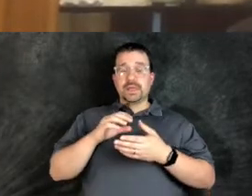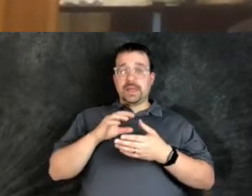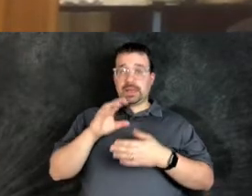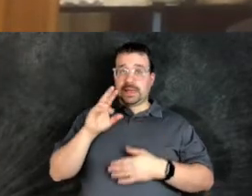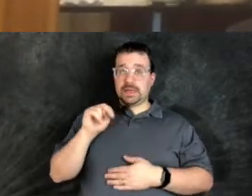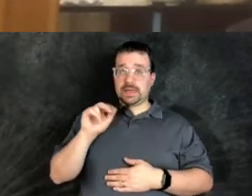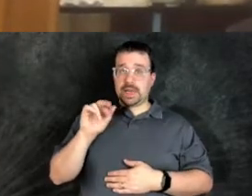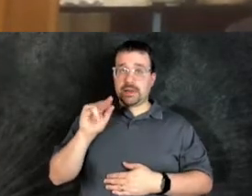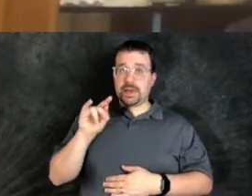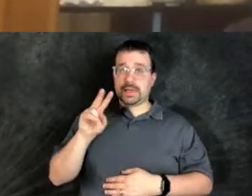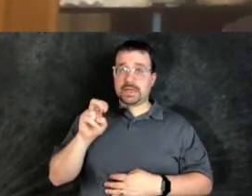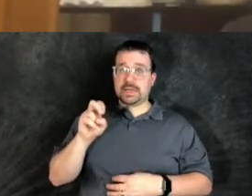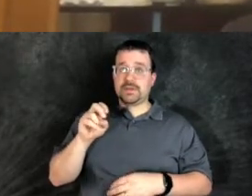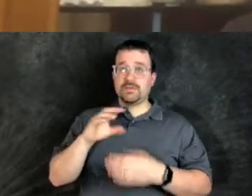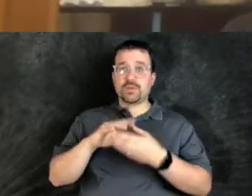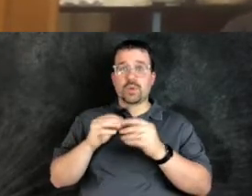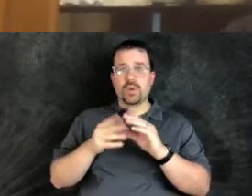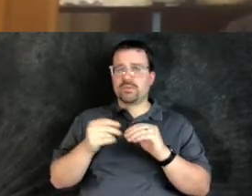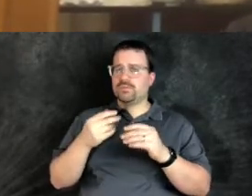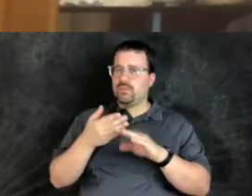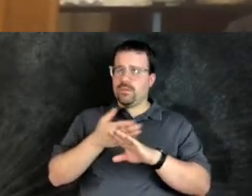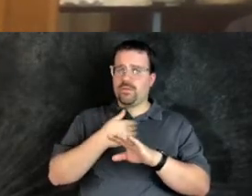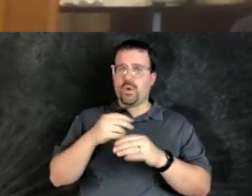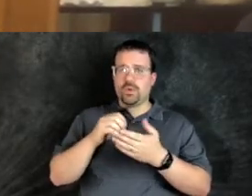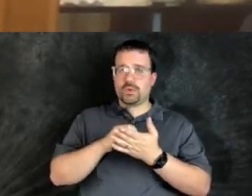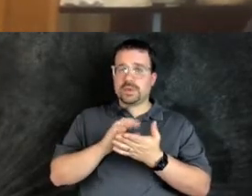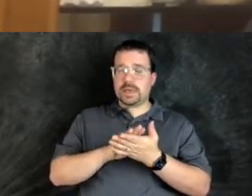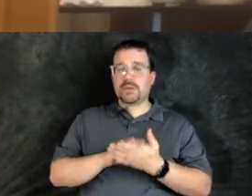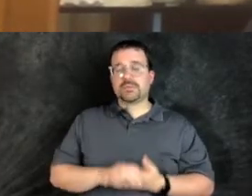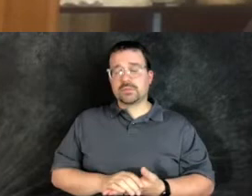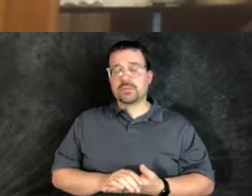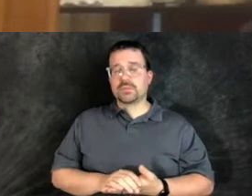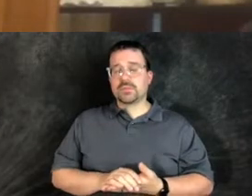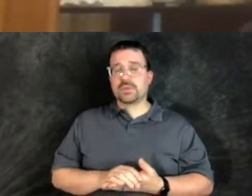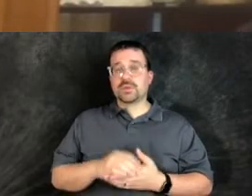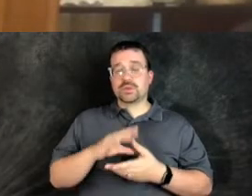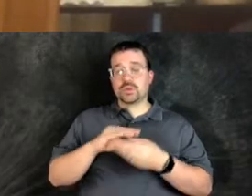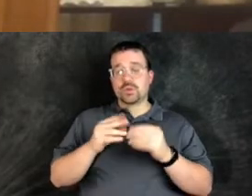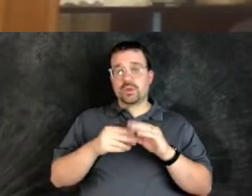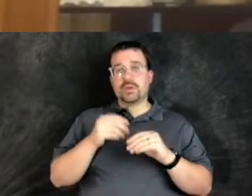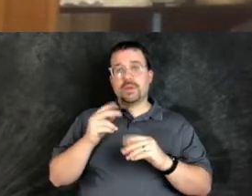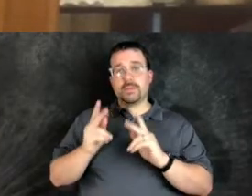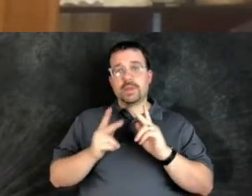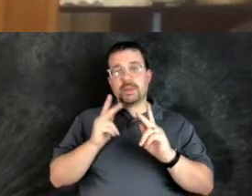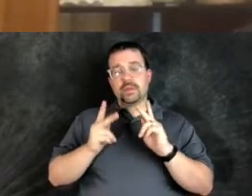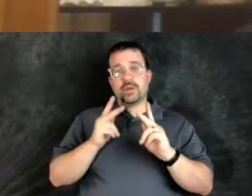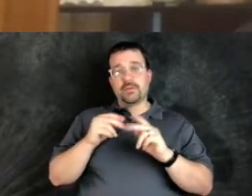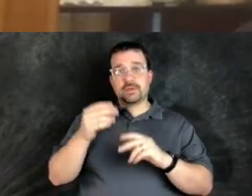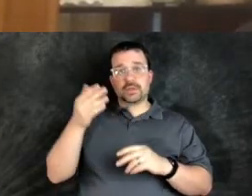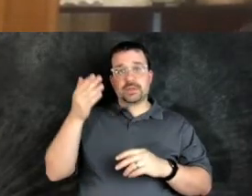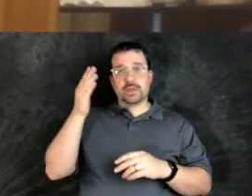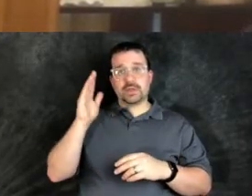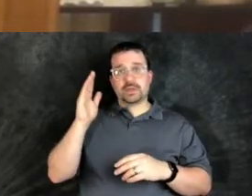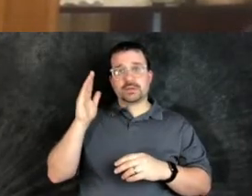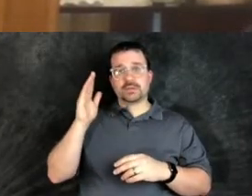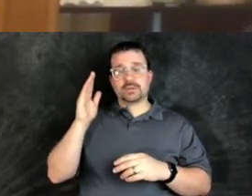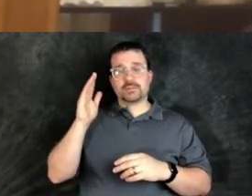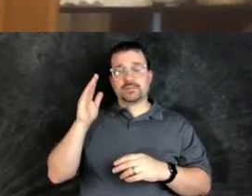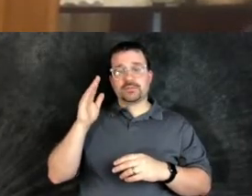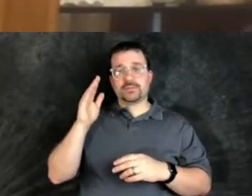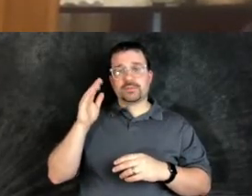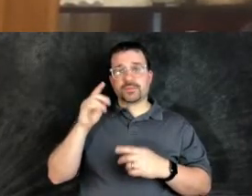story way before it was written down. It was the stories of the people of God